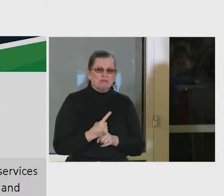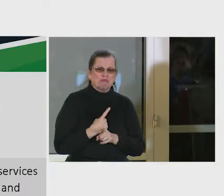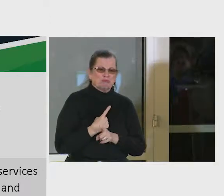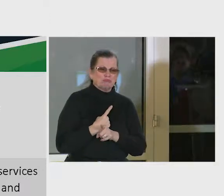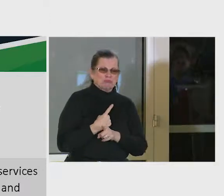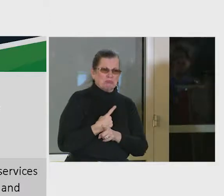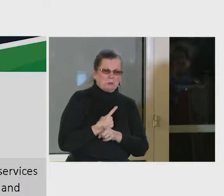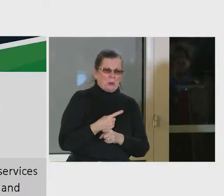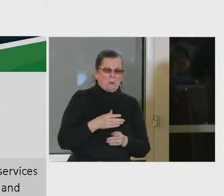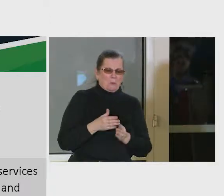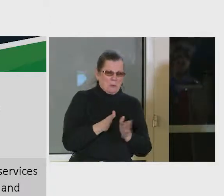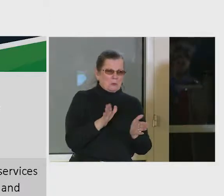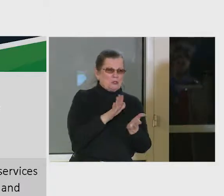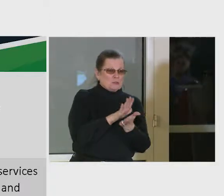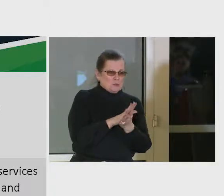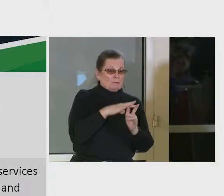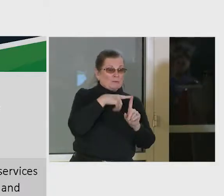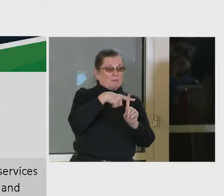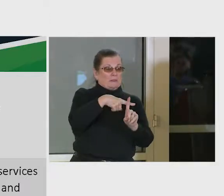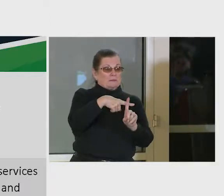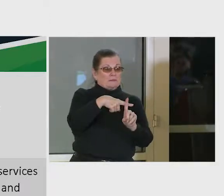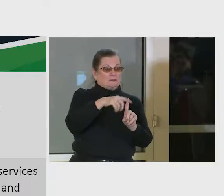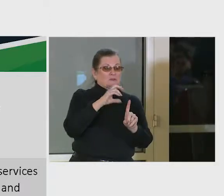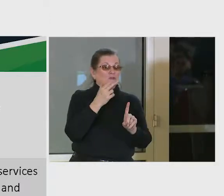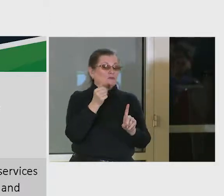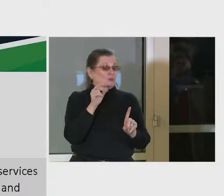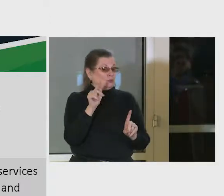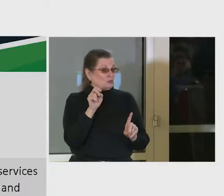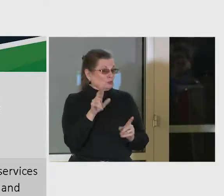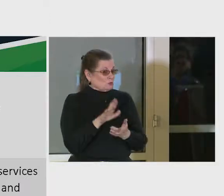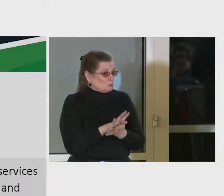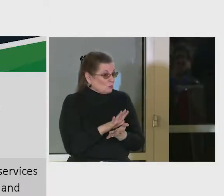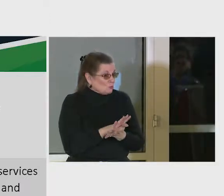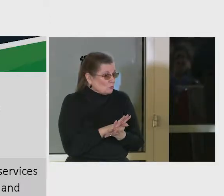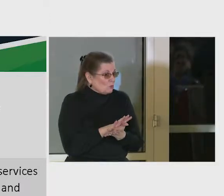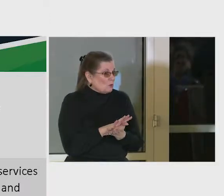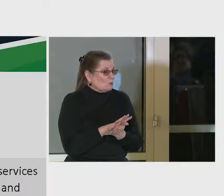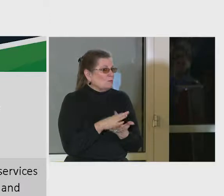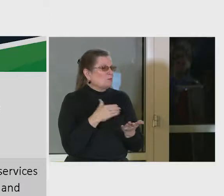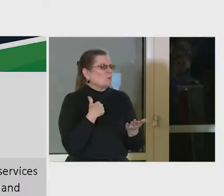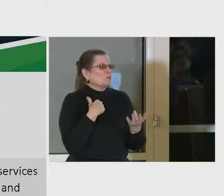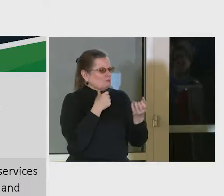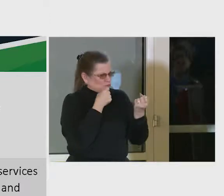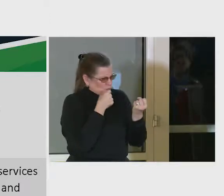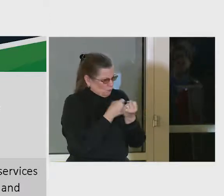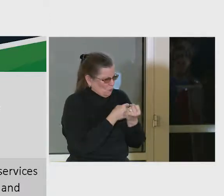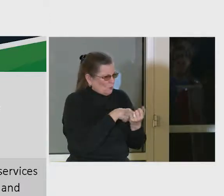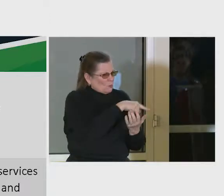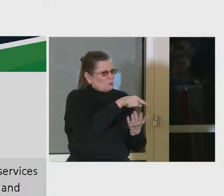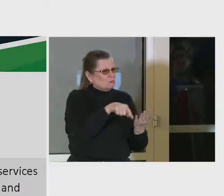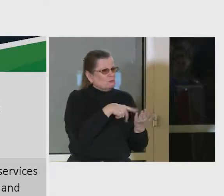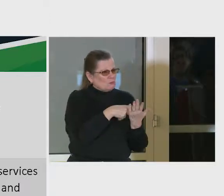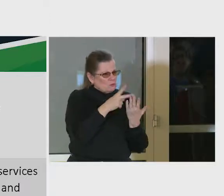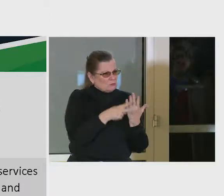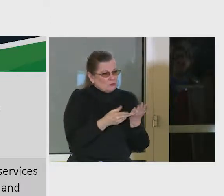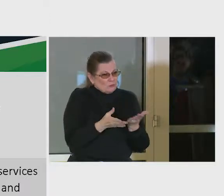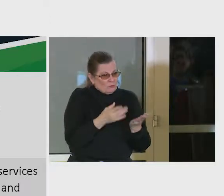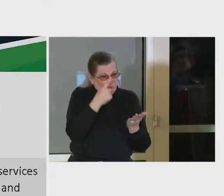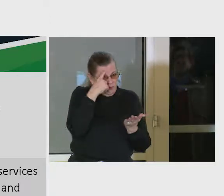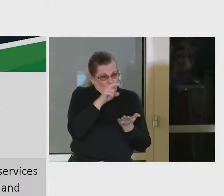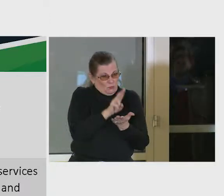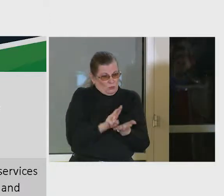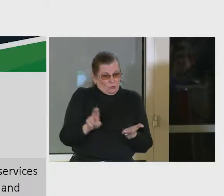schools. We've spent $87 million in fiscal year 19 to support programs and services at the University of the District of